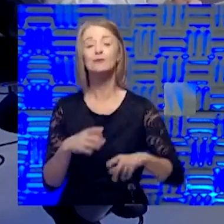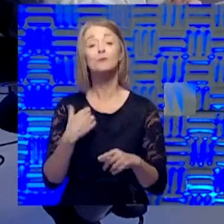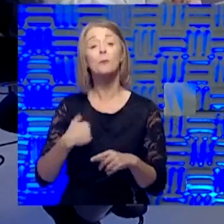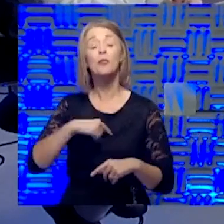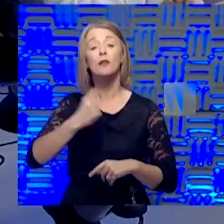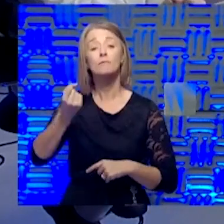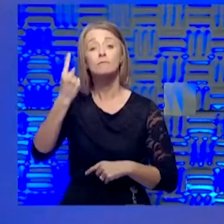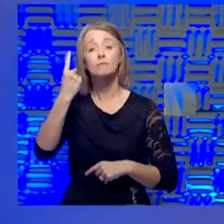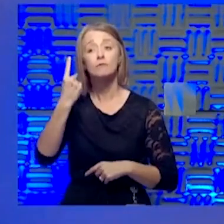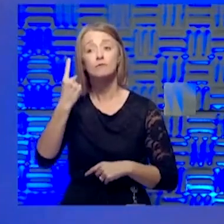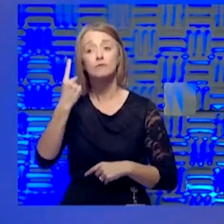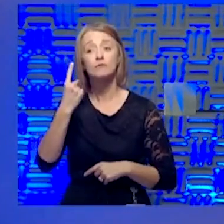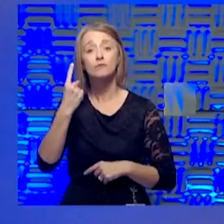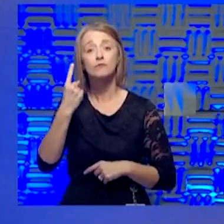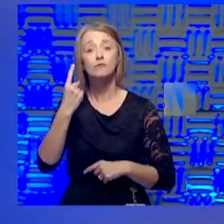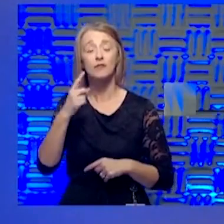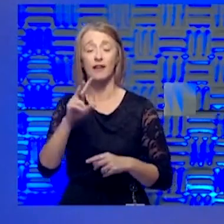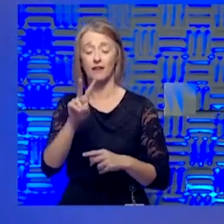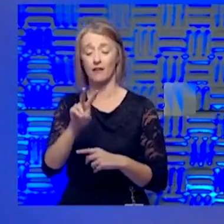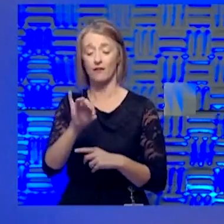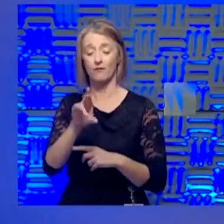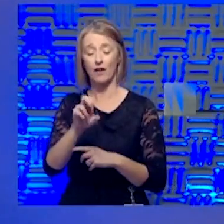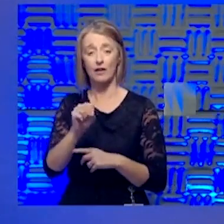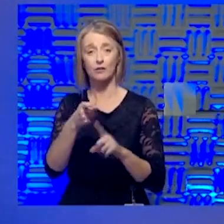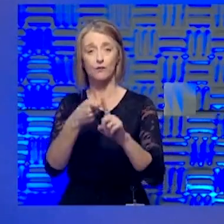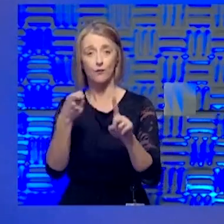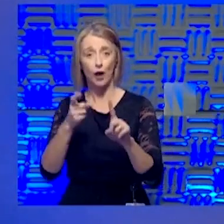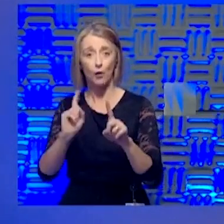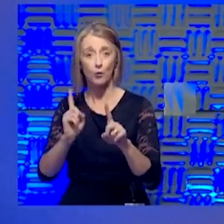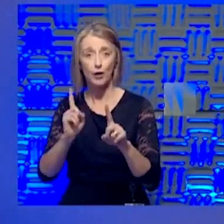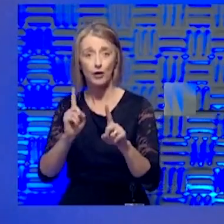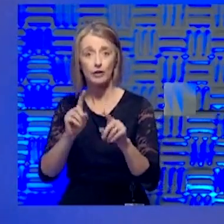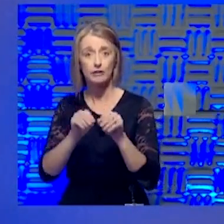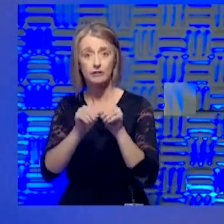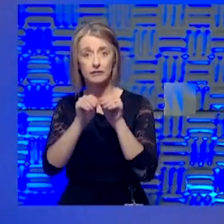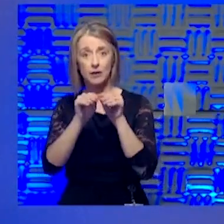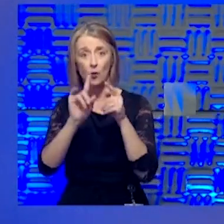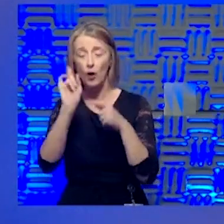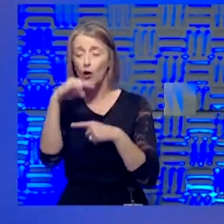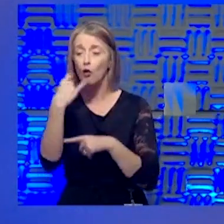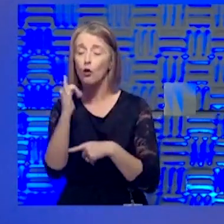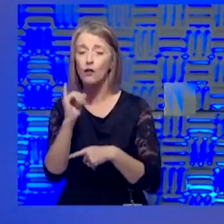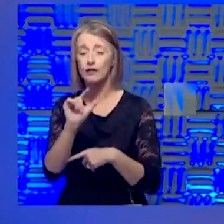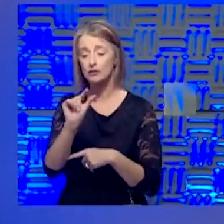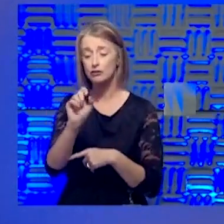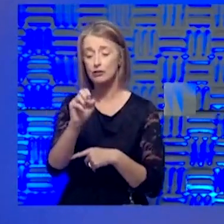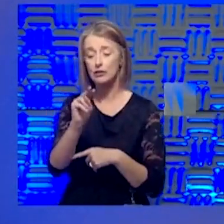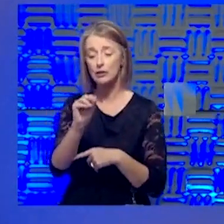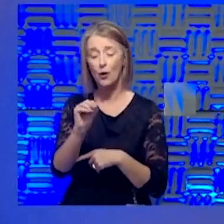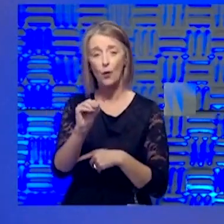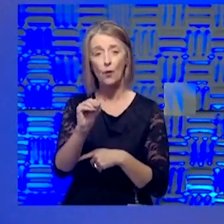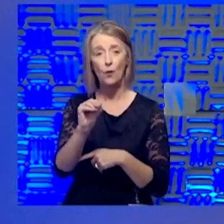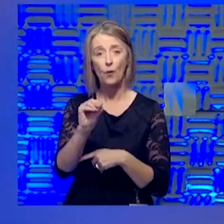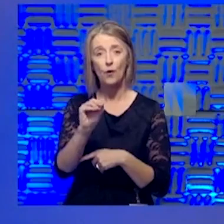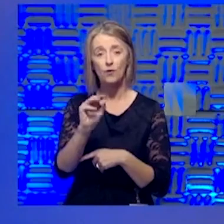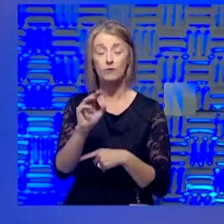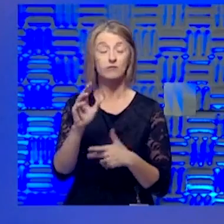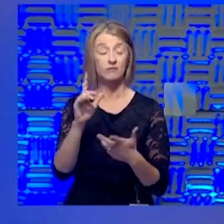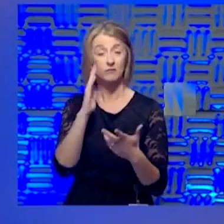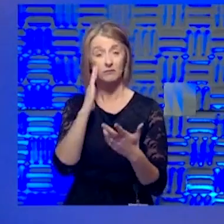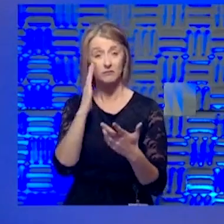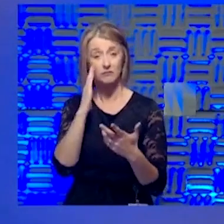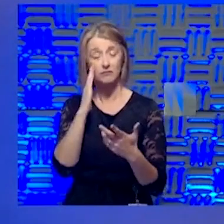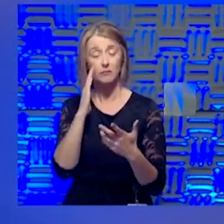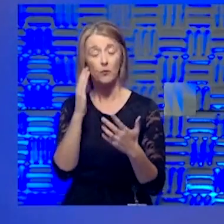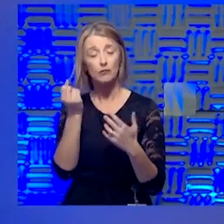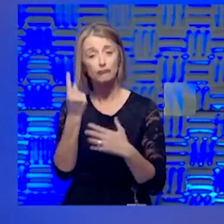understand about the phylogeny of this virus, meaning where it came from, the molecular makeup, the genome, the molecular genetics of all that. There